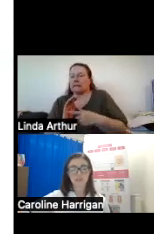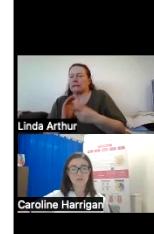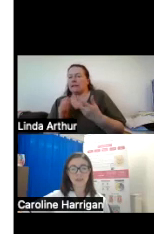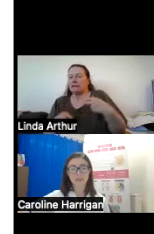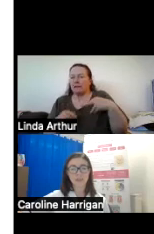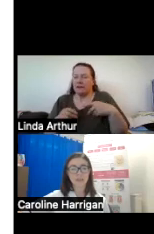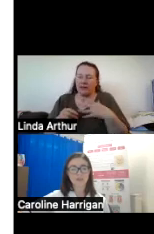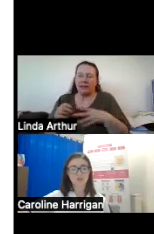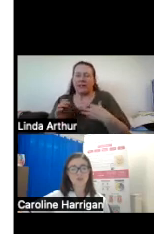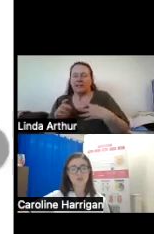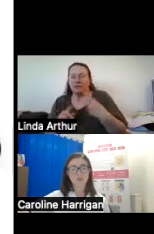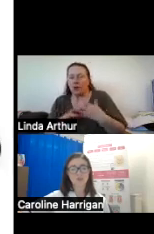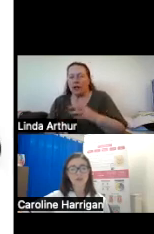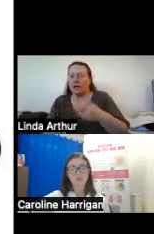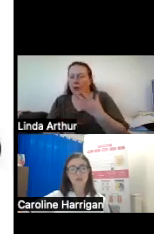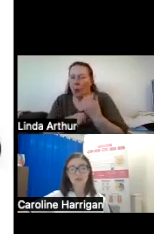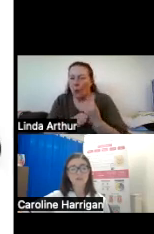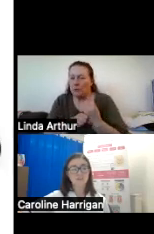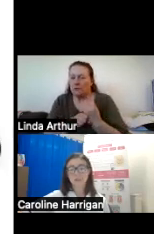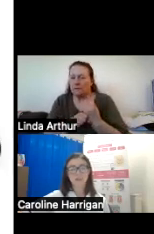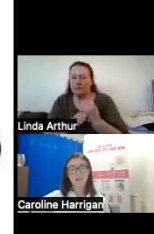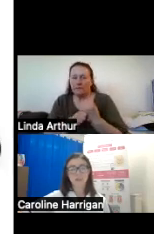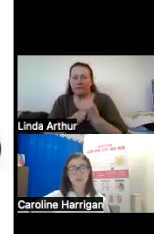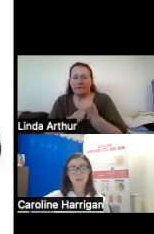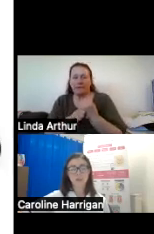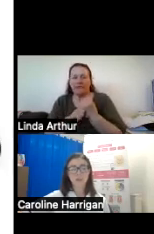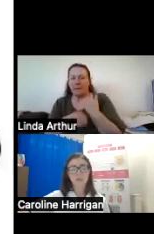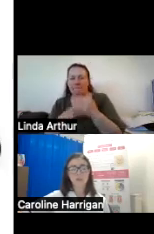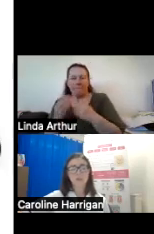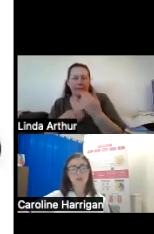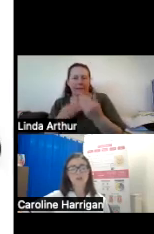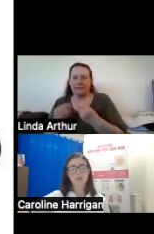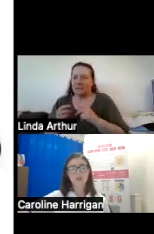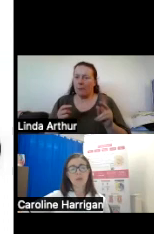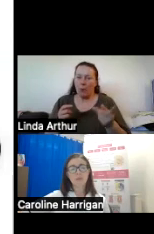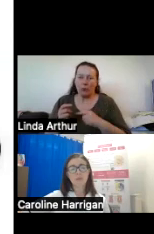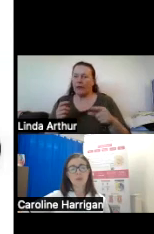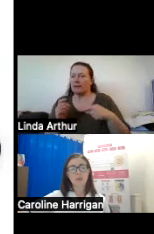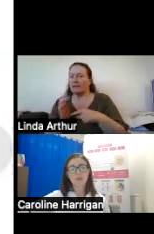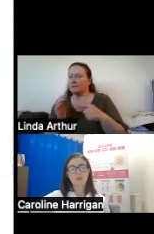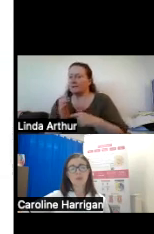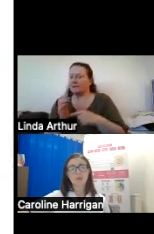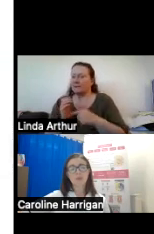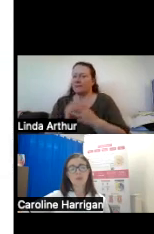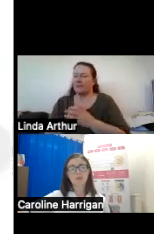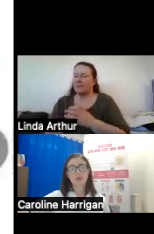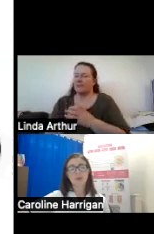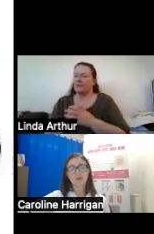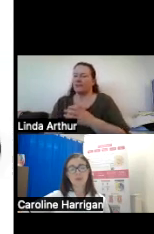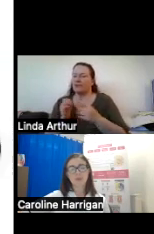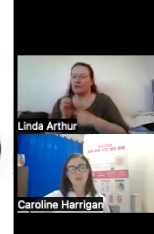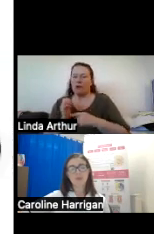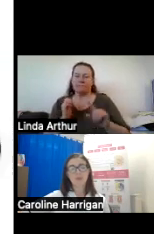feet and they really, really can't hold. Mix is just a mixture of both of those. Or people could go into toilets